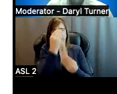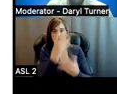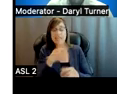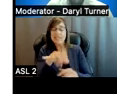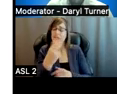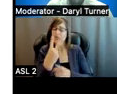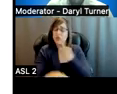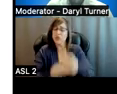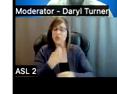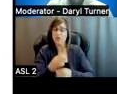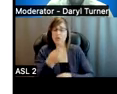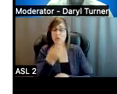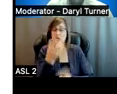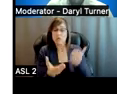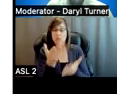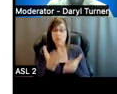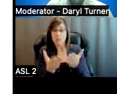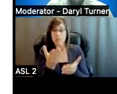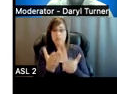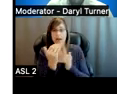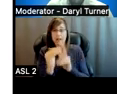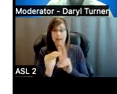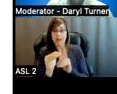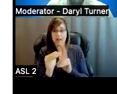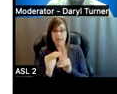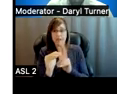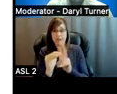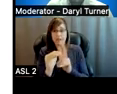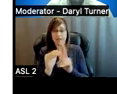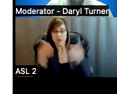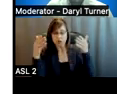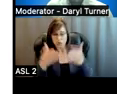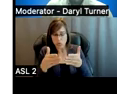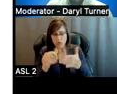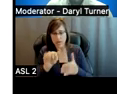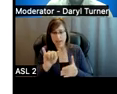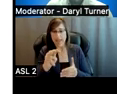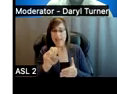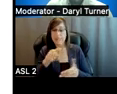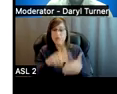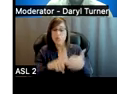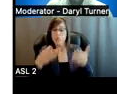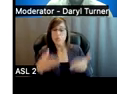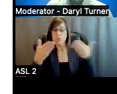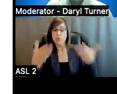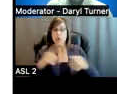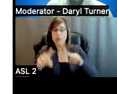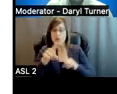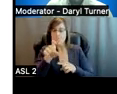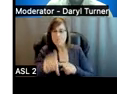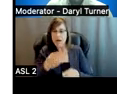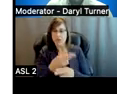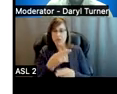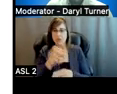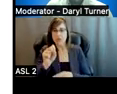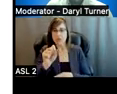2 years. You may limit the scope of the aims, what you are proposing, but you have to use